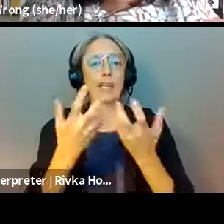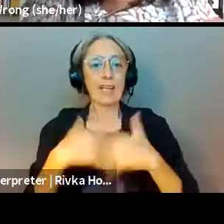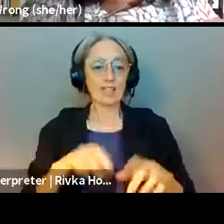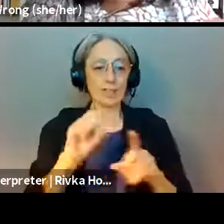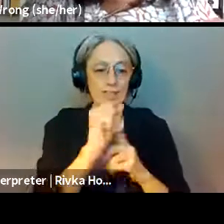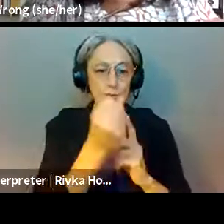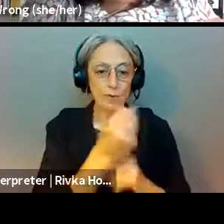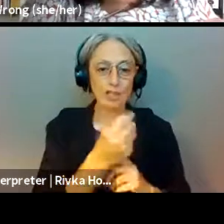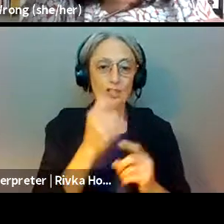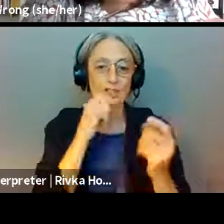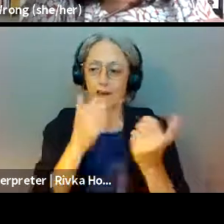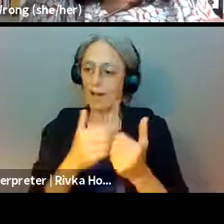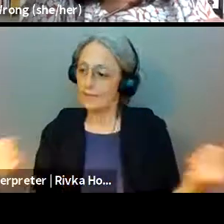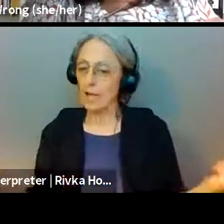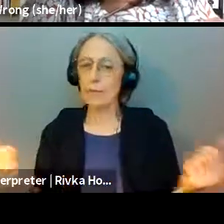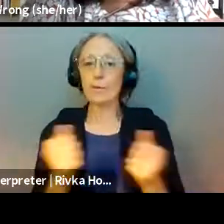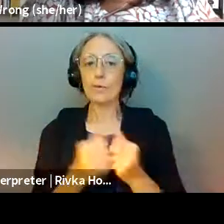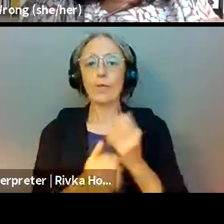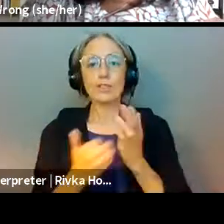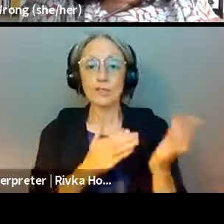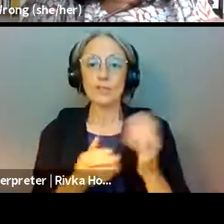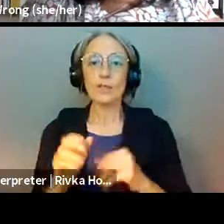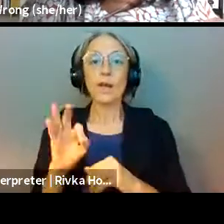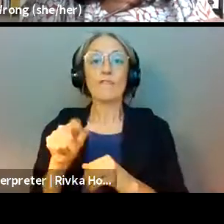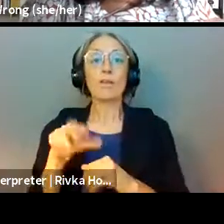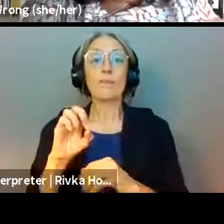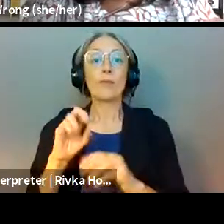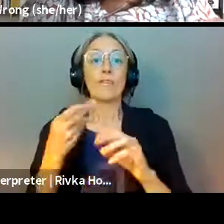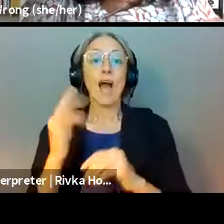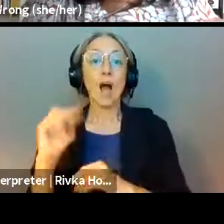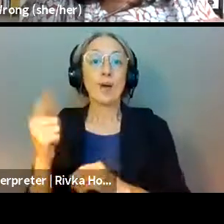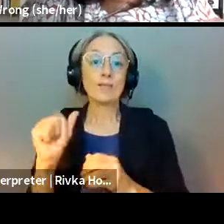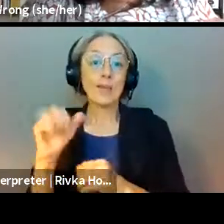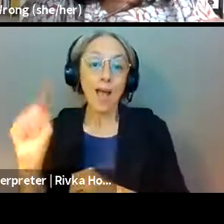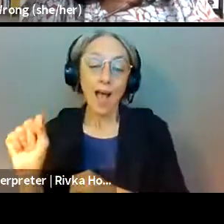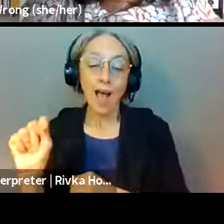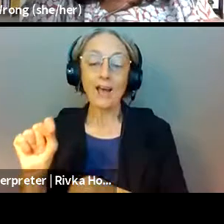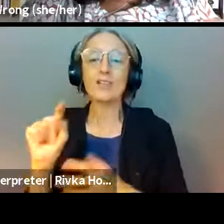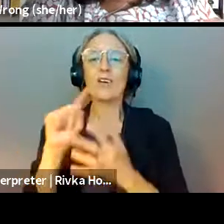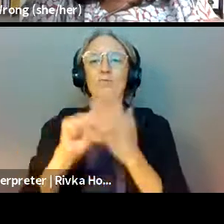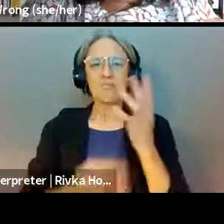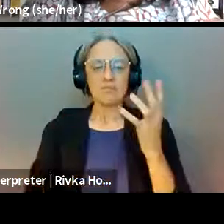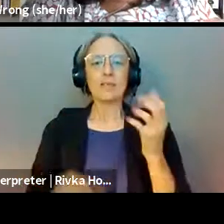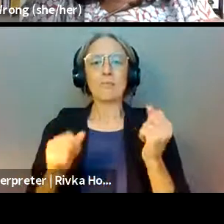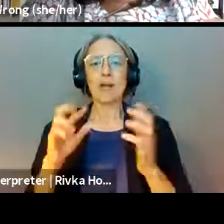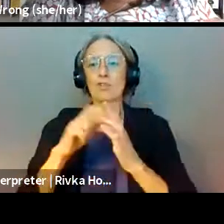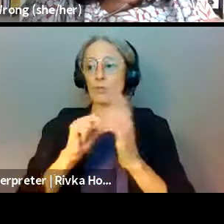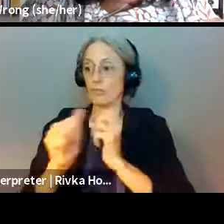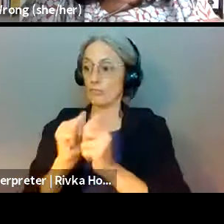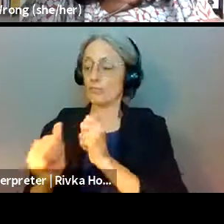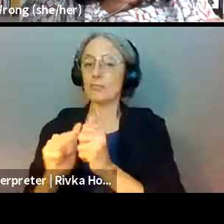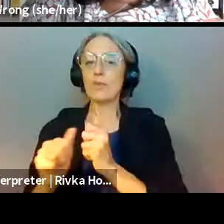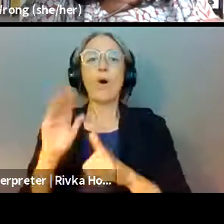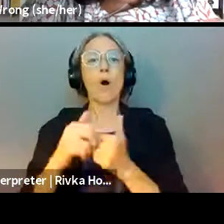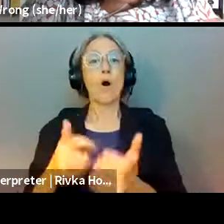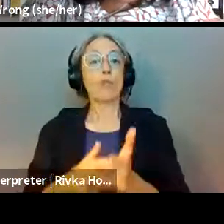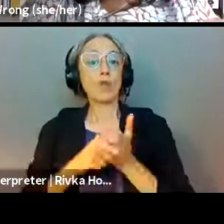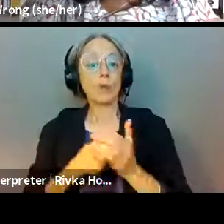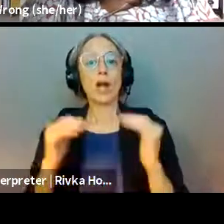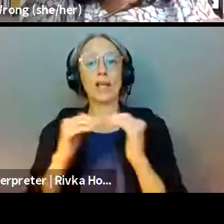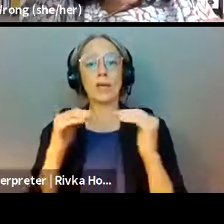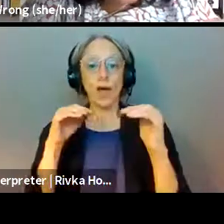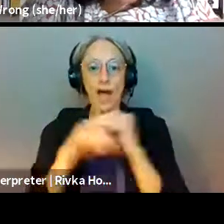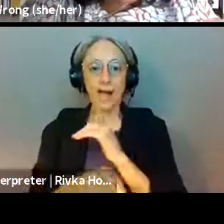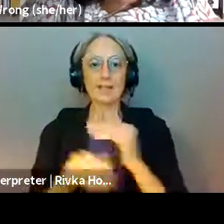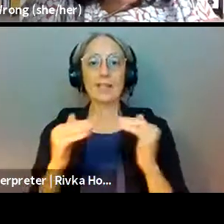and the Fair Housing Act and the affirmatively furthering fair housing rules, all have mandated equal access and protection for